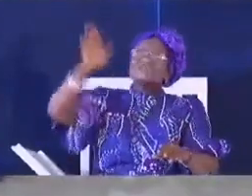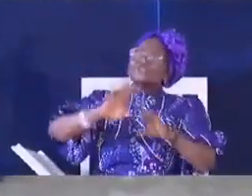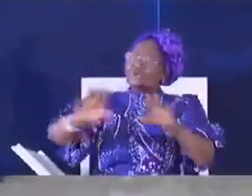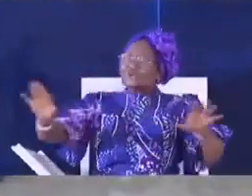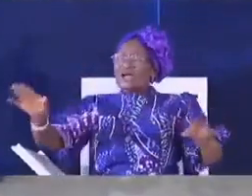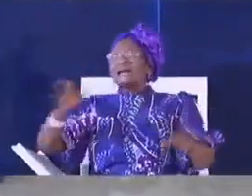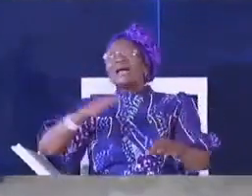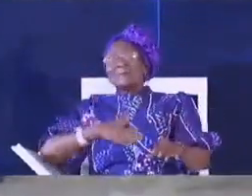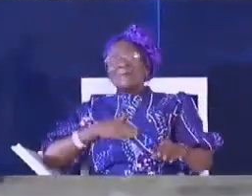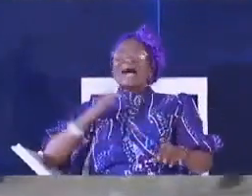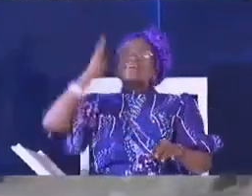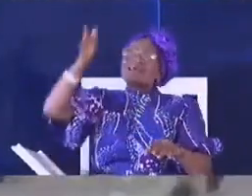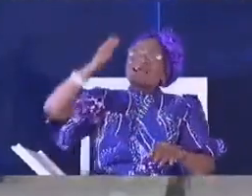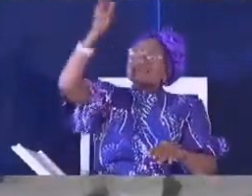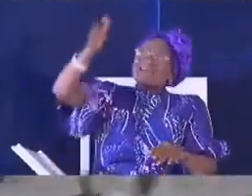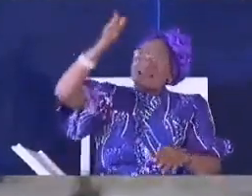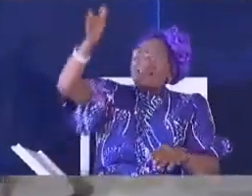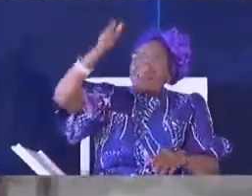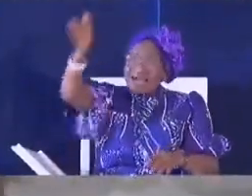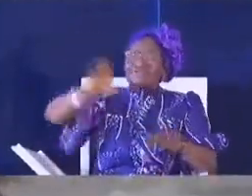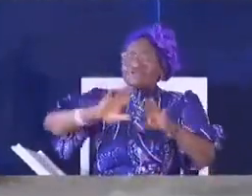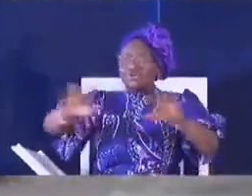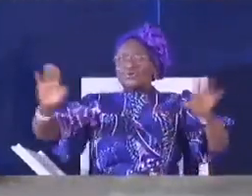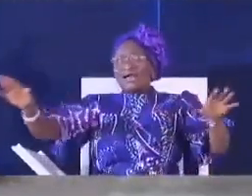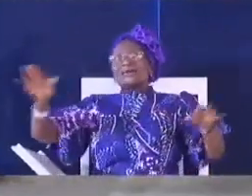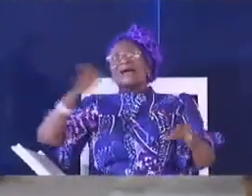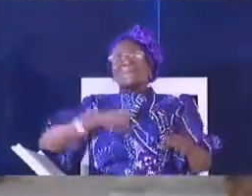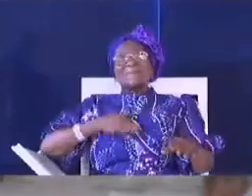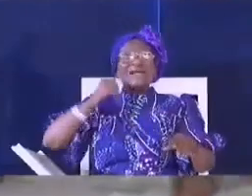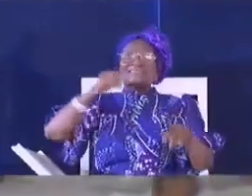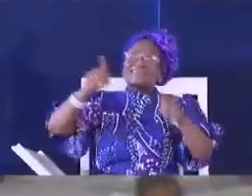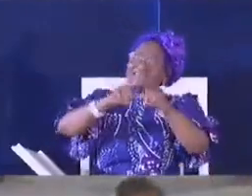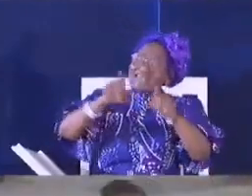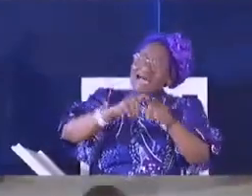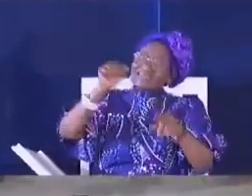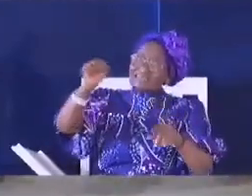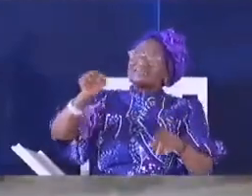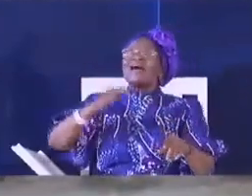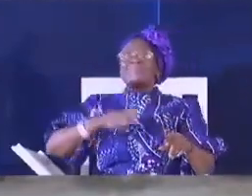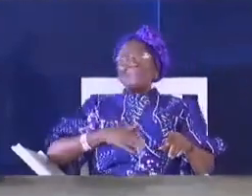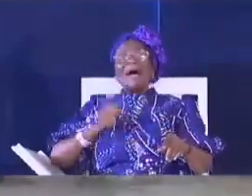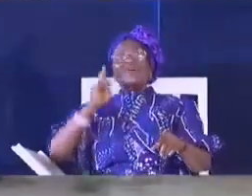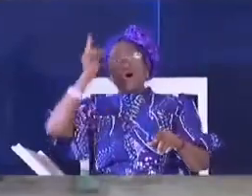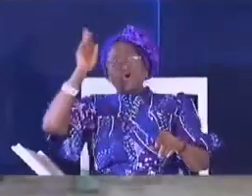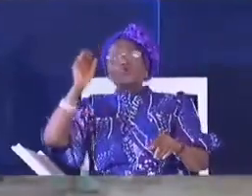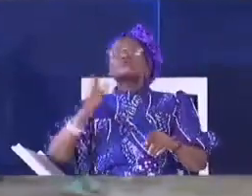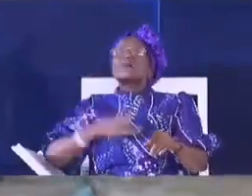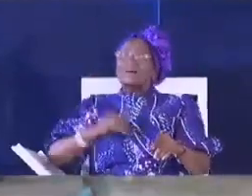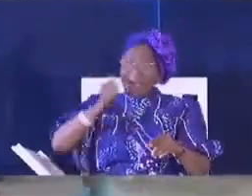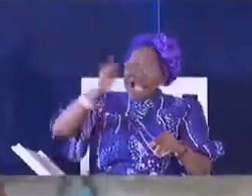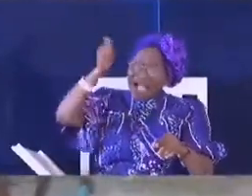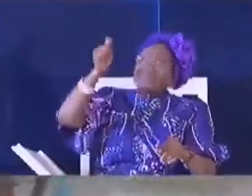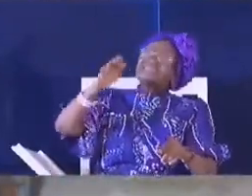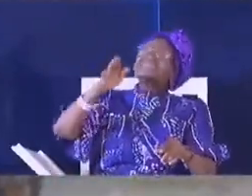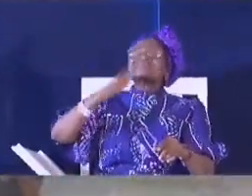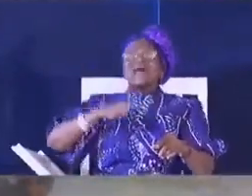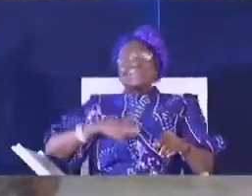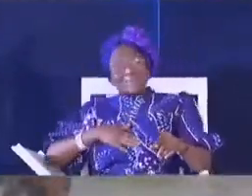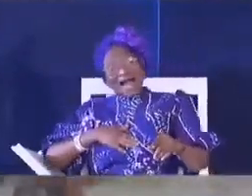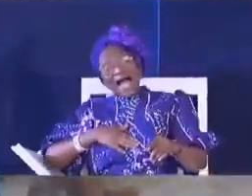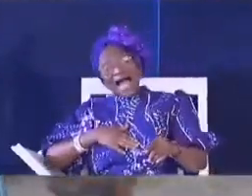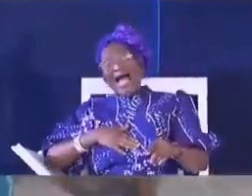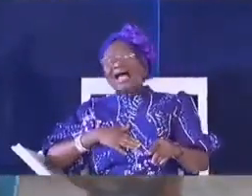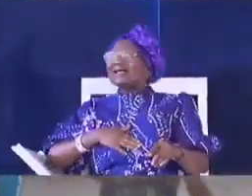My sisters, my brothers, my uncles, my aunties,